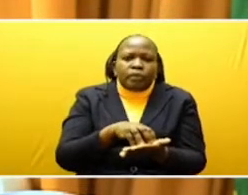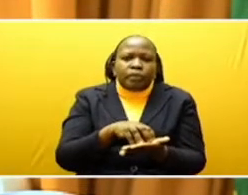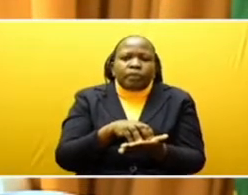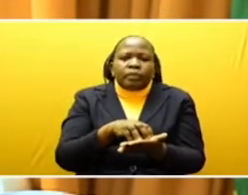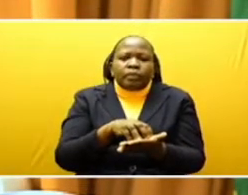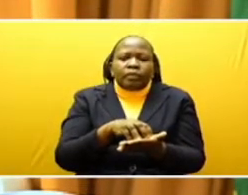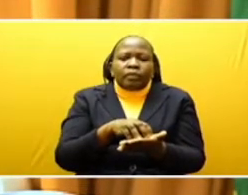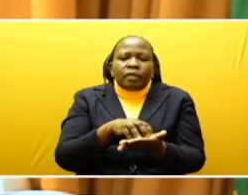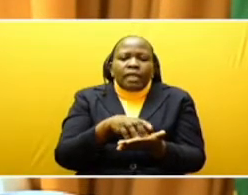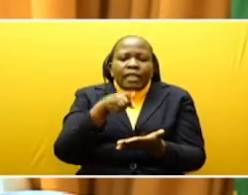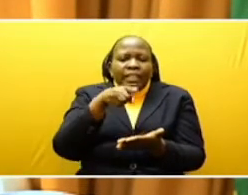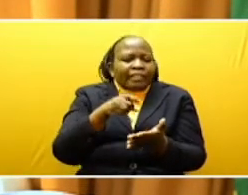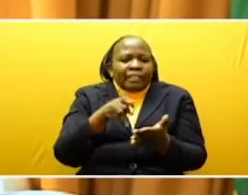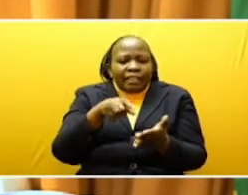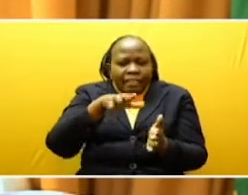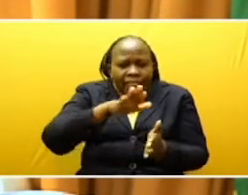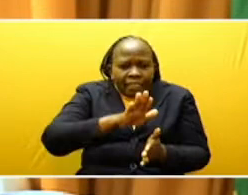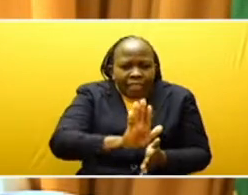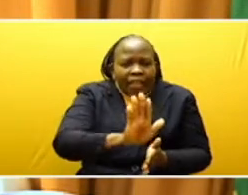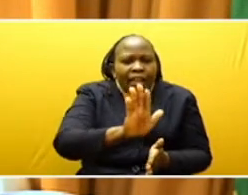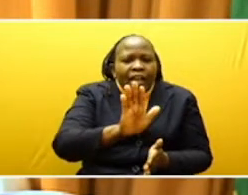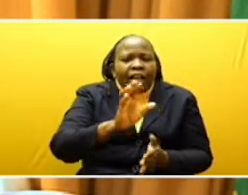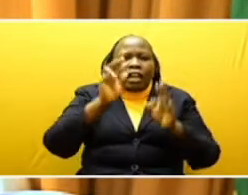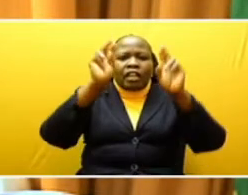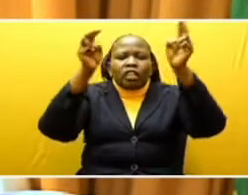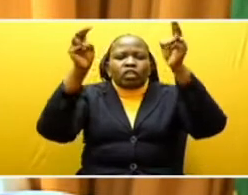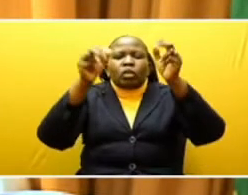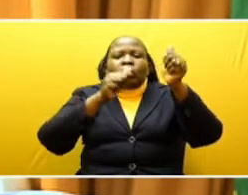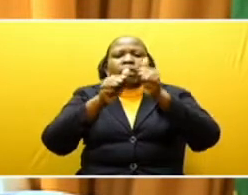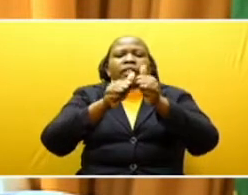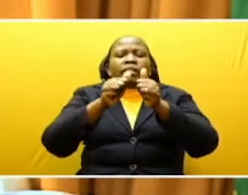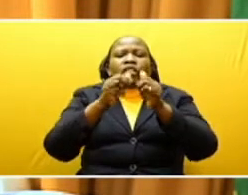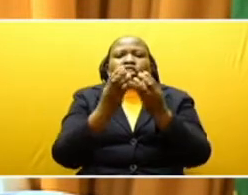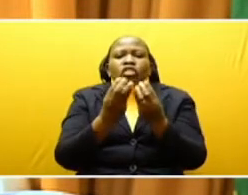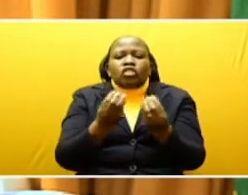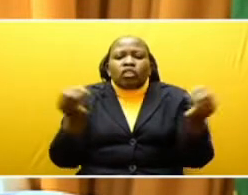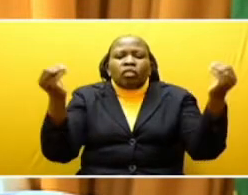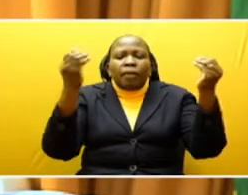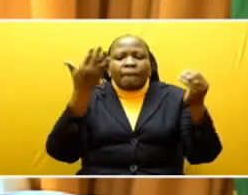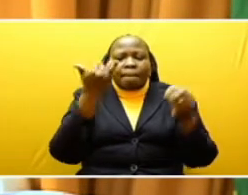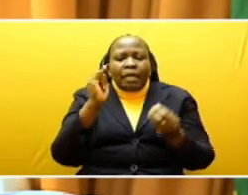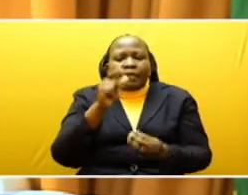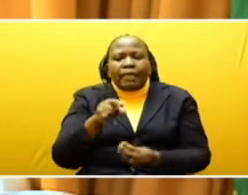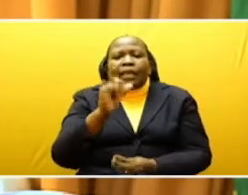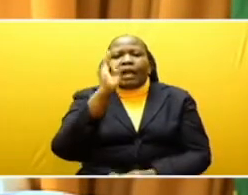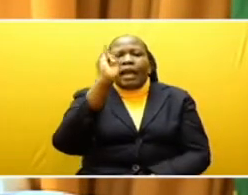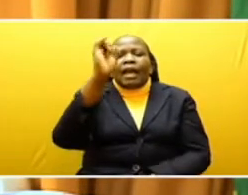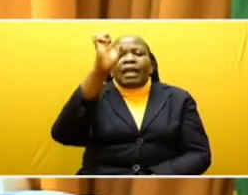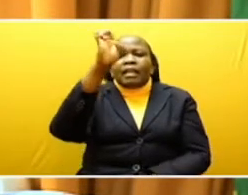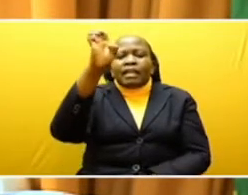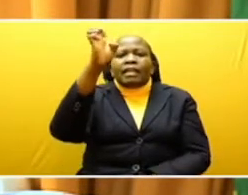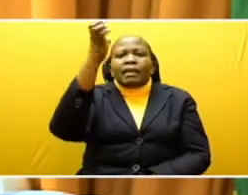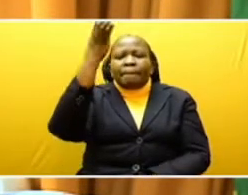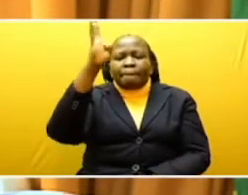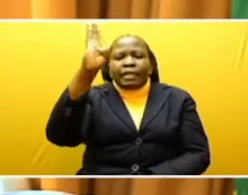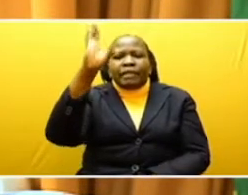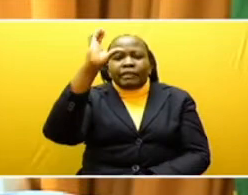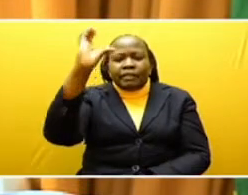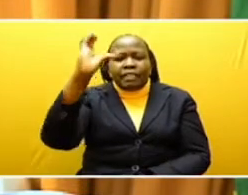There is an internal issue which must be resolved by the IEBC, its